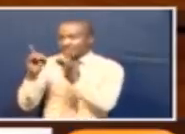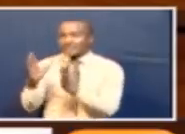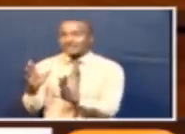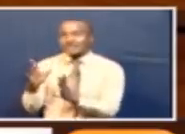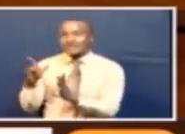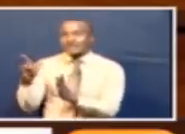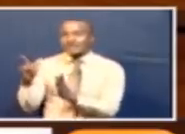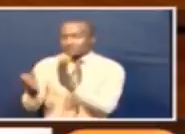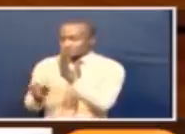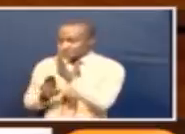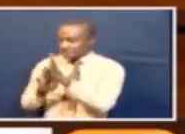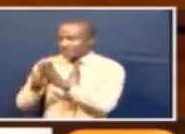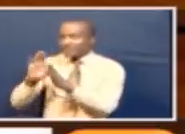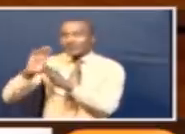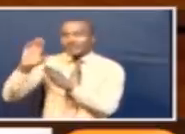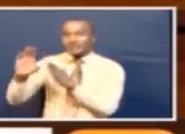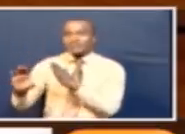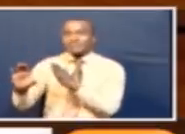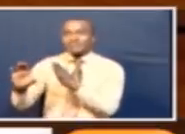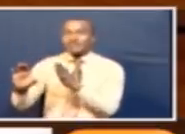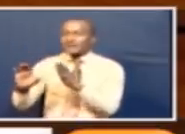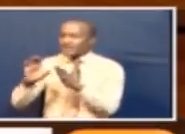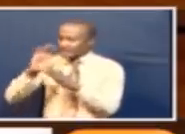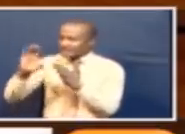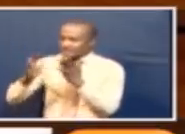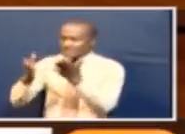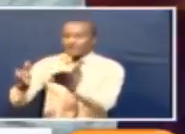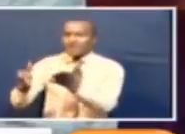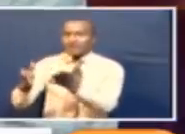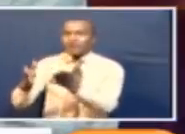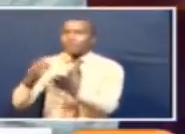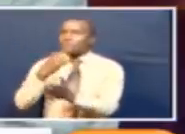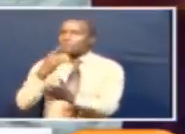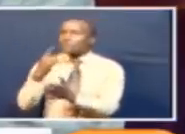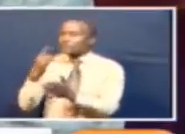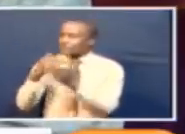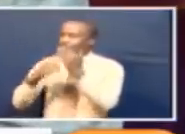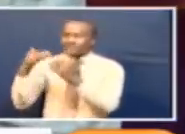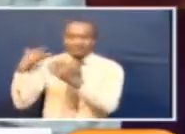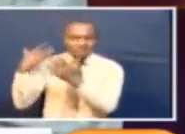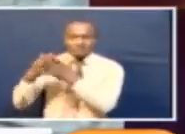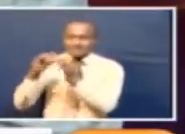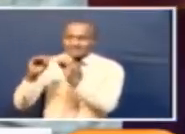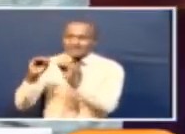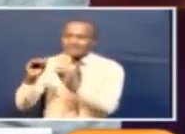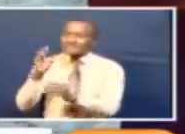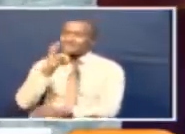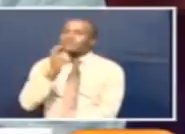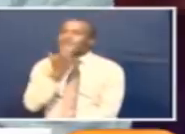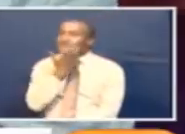a curriculum. We have the curriculum. Moi University has been doing this for long. Kenyatta University